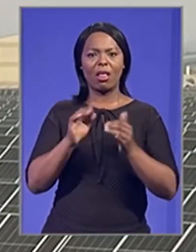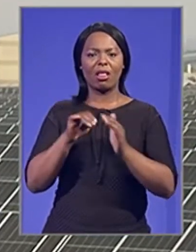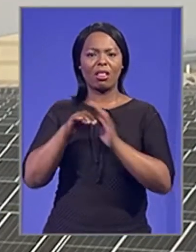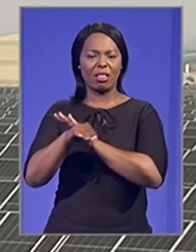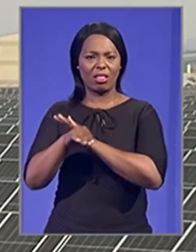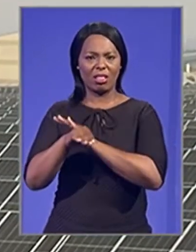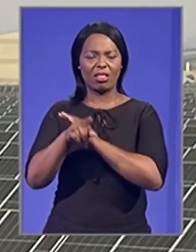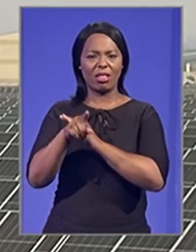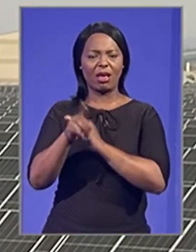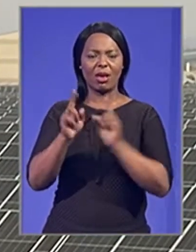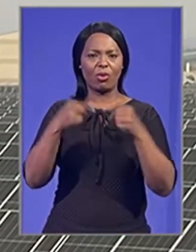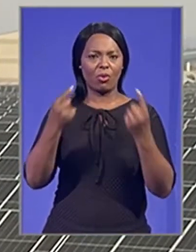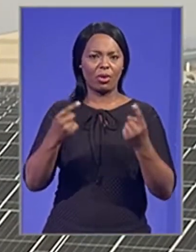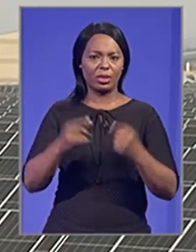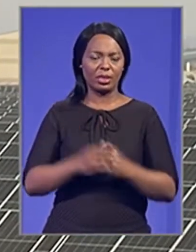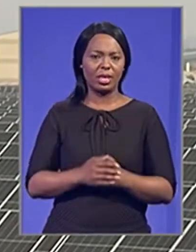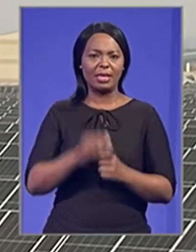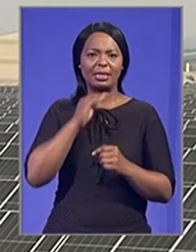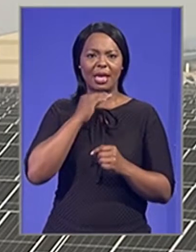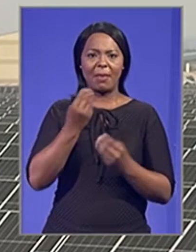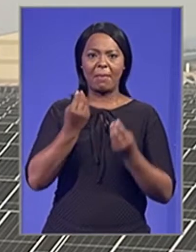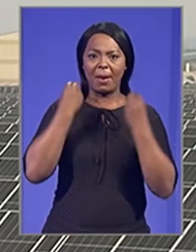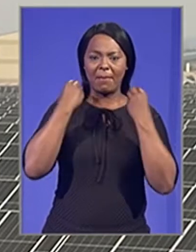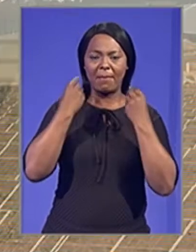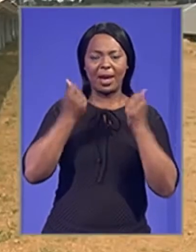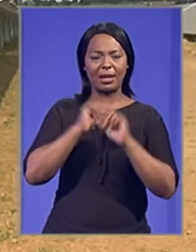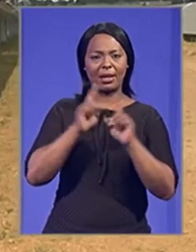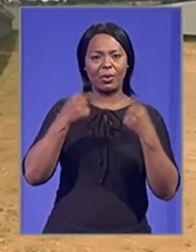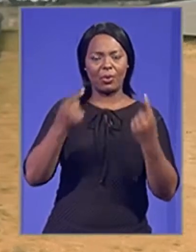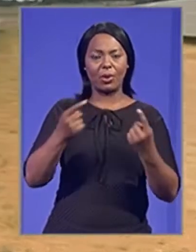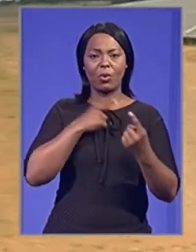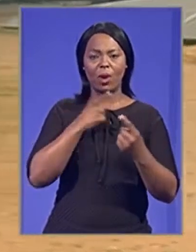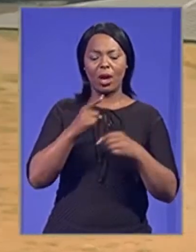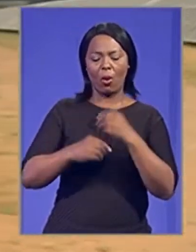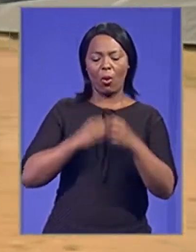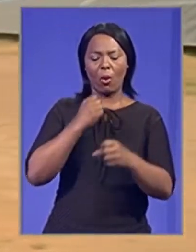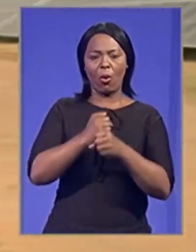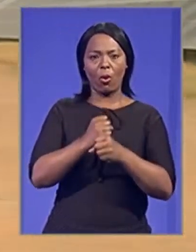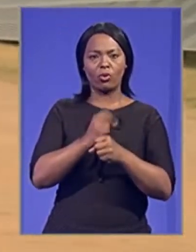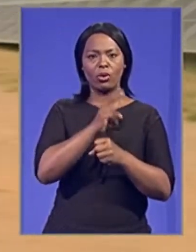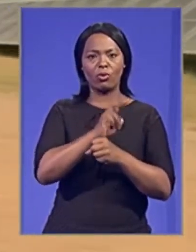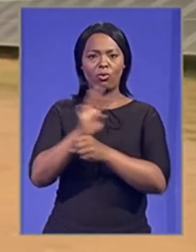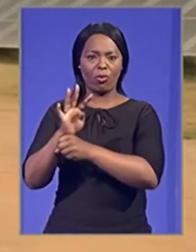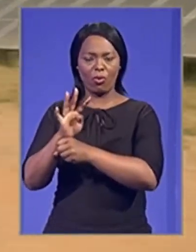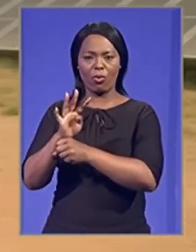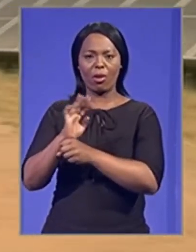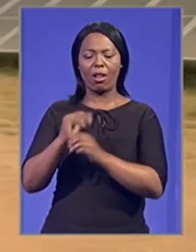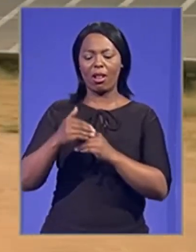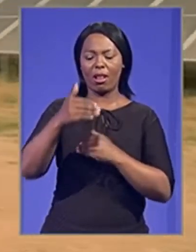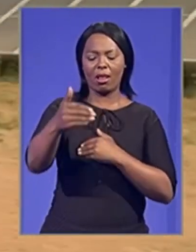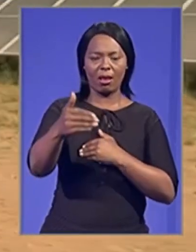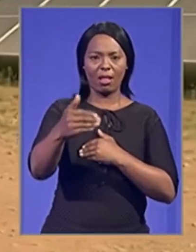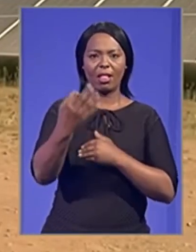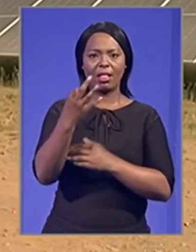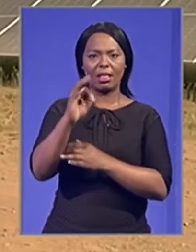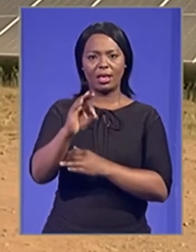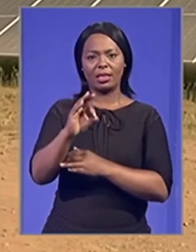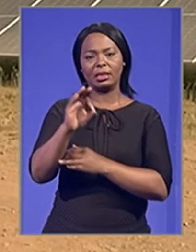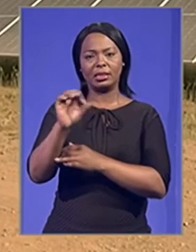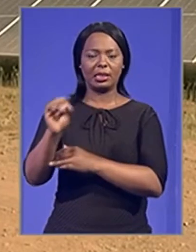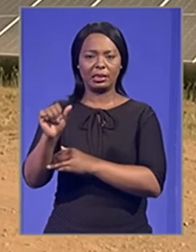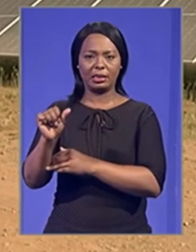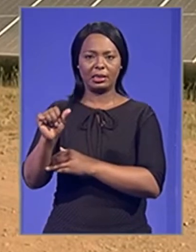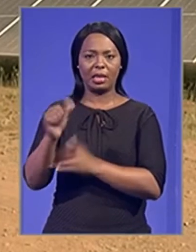Borwa. Go dumelwa fa tlhagiso ya ntlha ya motlakase e tla nna mo dikgweding di le 24 go ya go di le 36